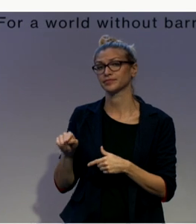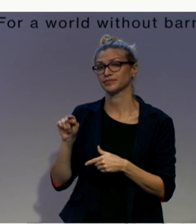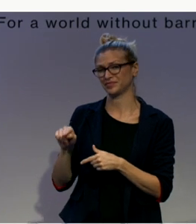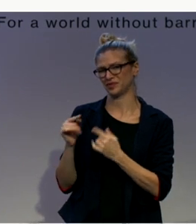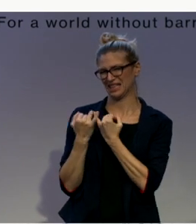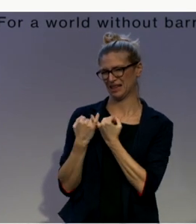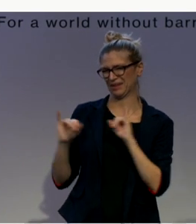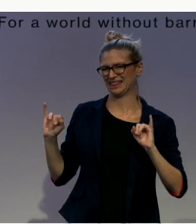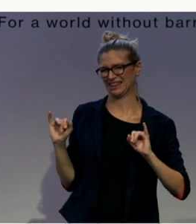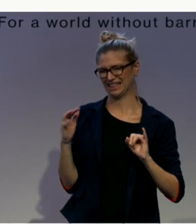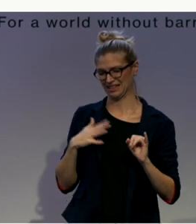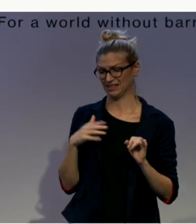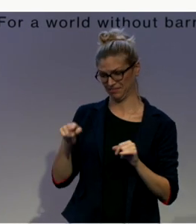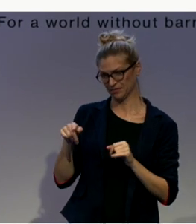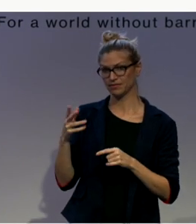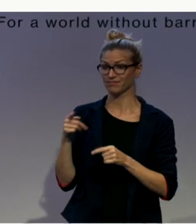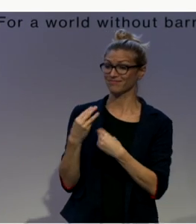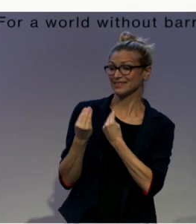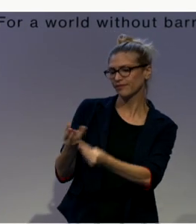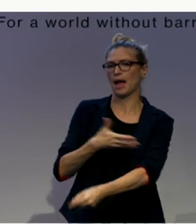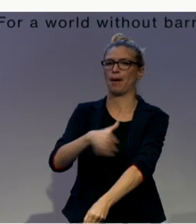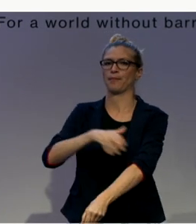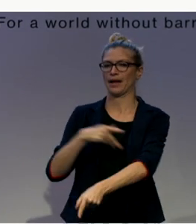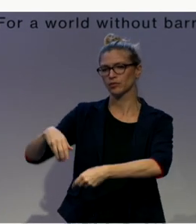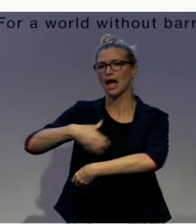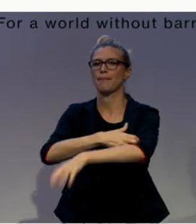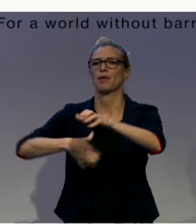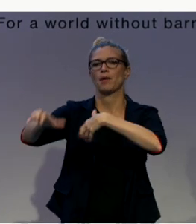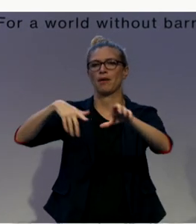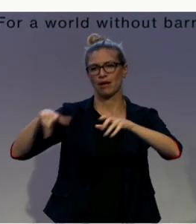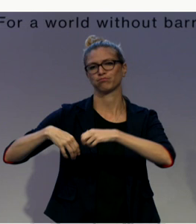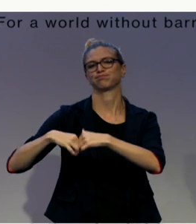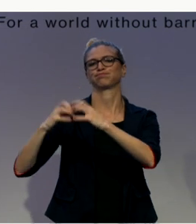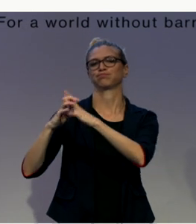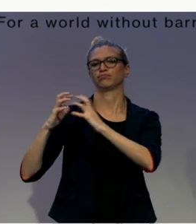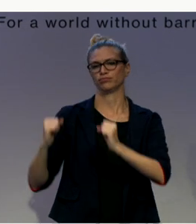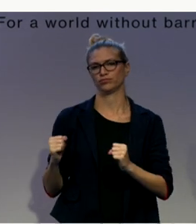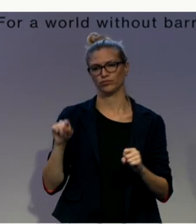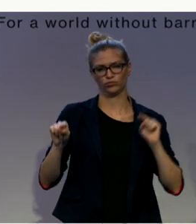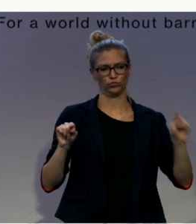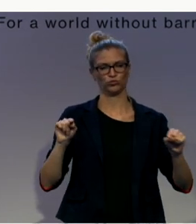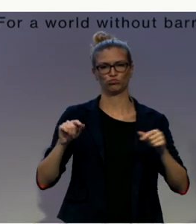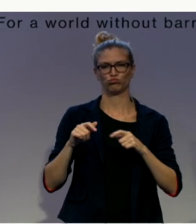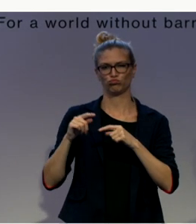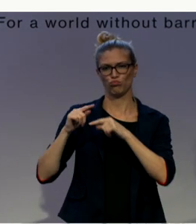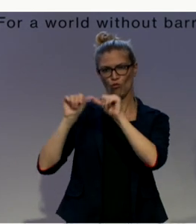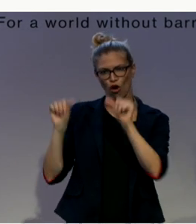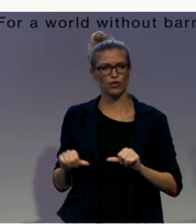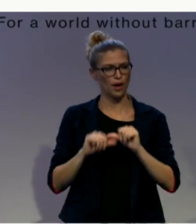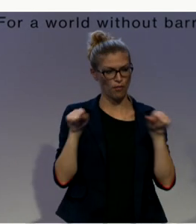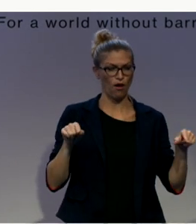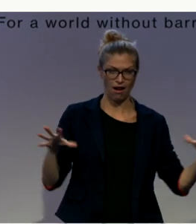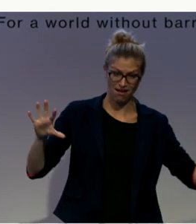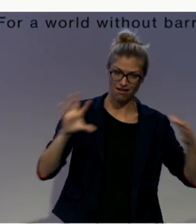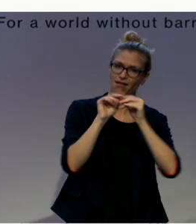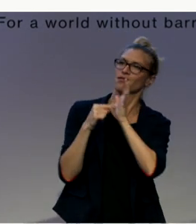empower themselves, to be able to impose this model on government, on the expense of institutionalization. There is no